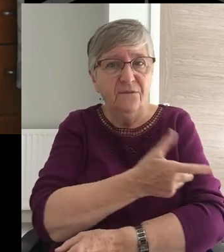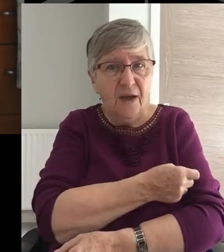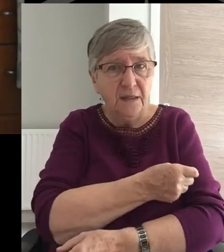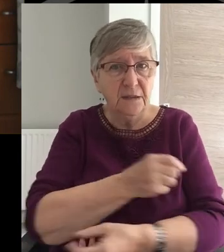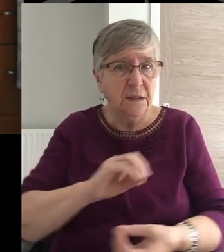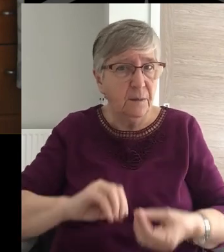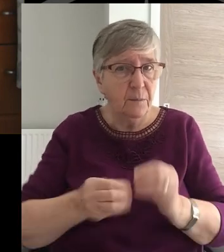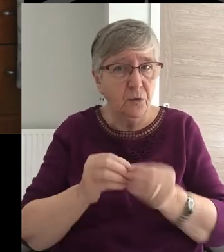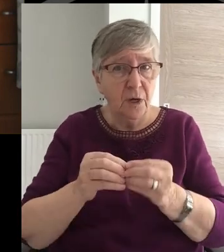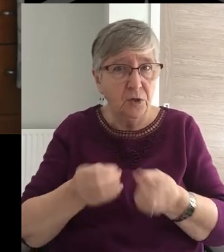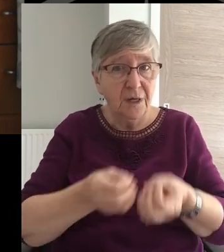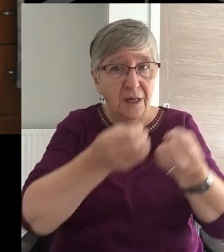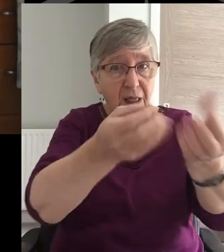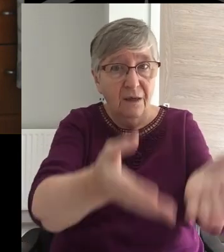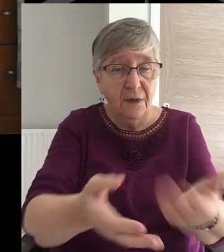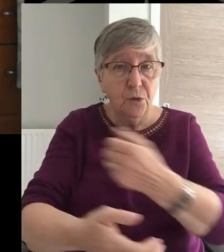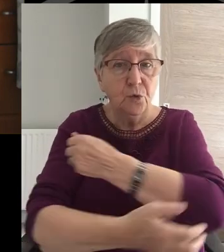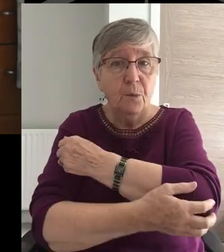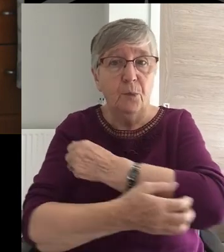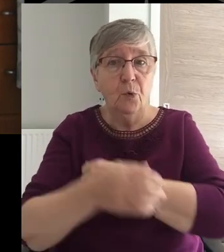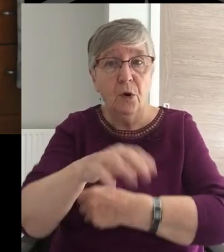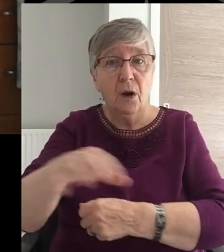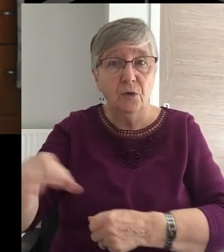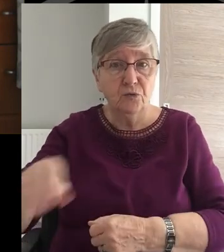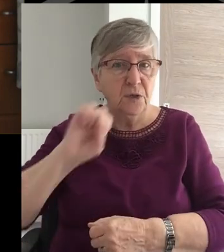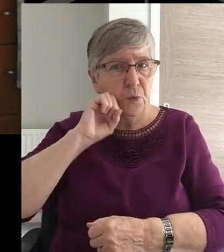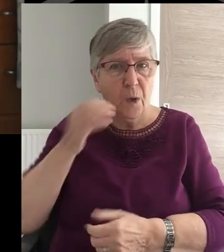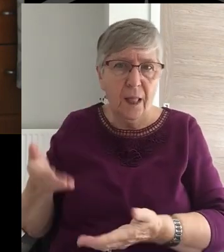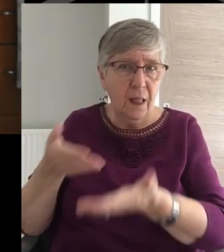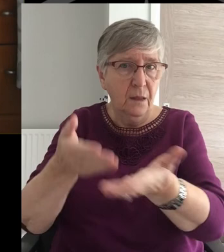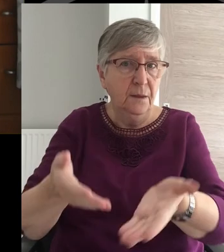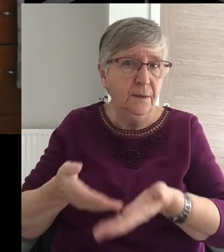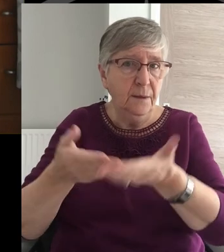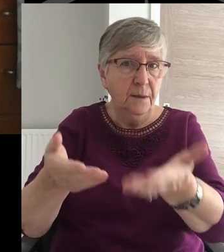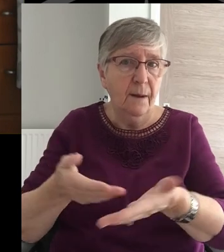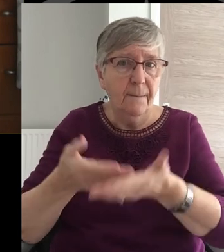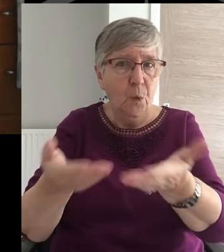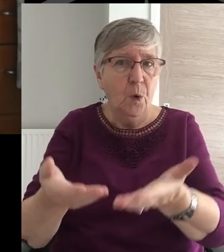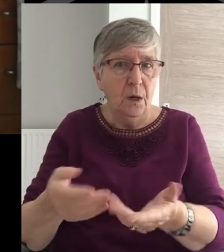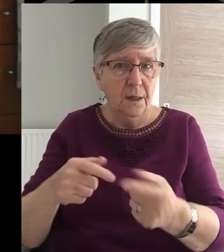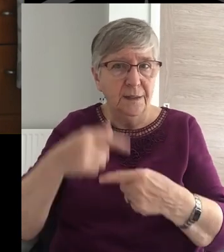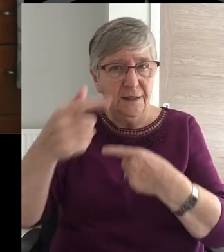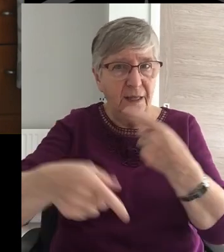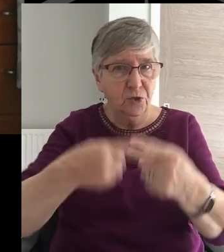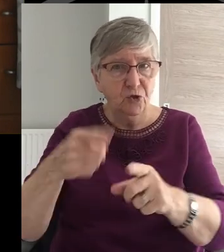and delivery to poor countries will be speeded up over the coming year.